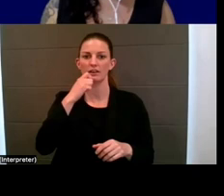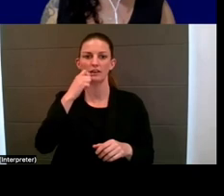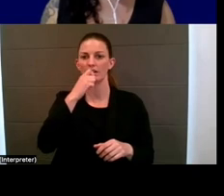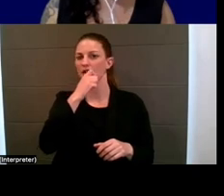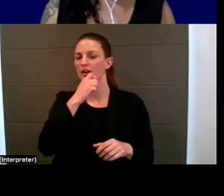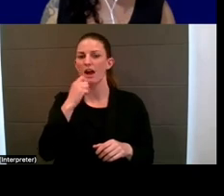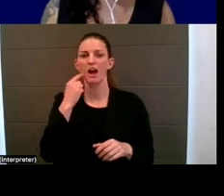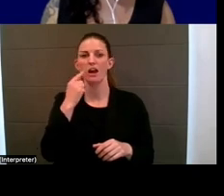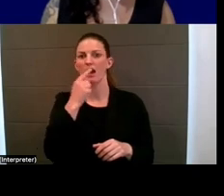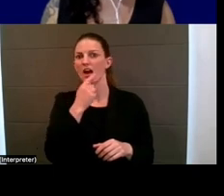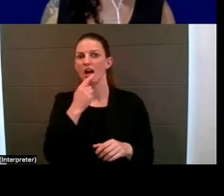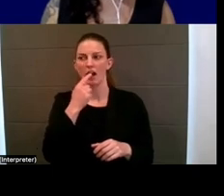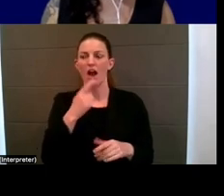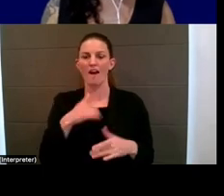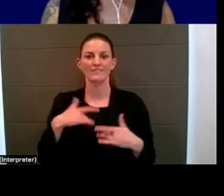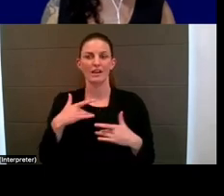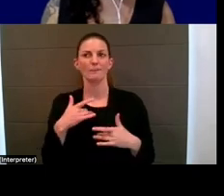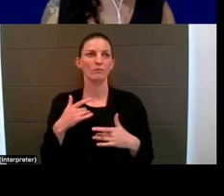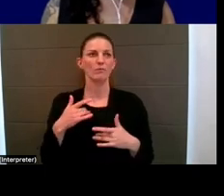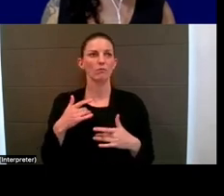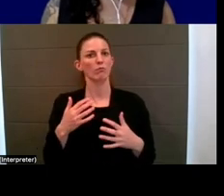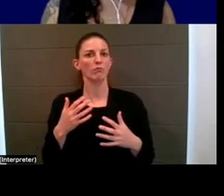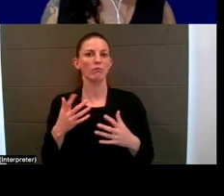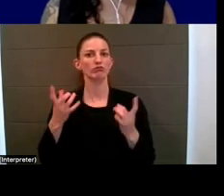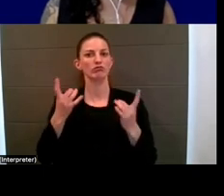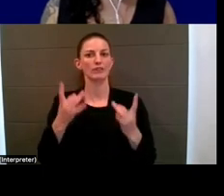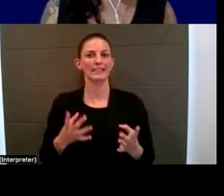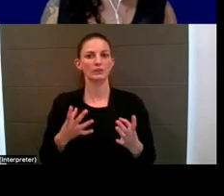team members to make sure it's appropriate for the child.